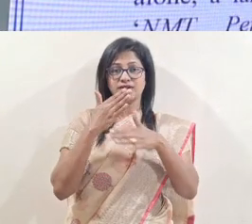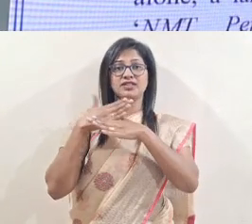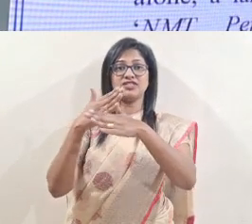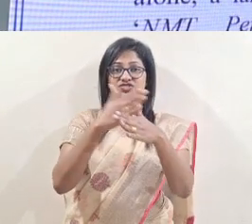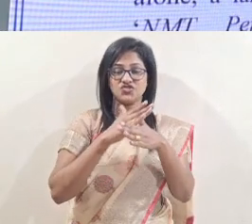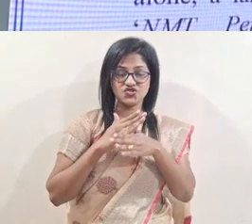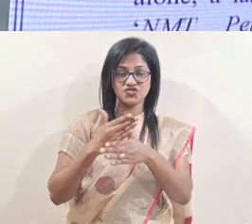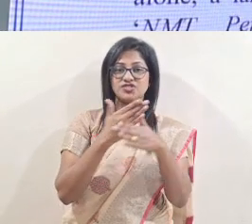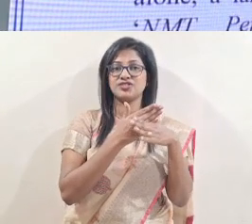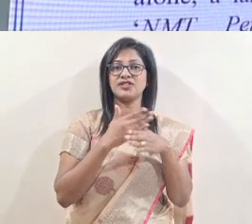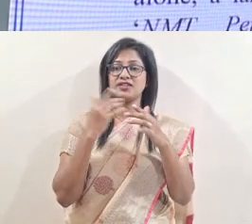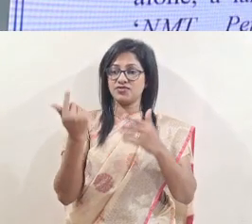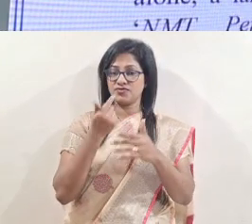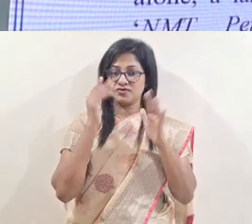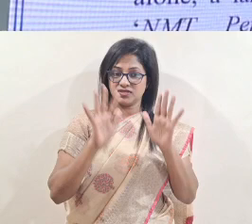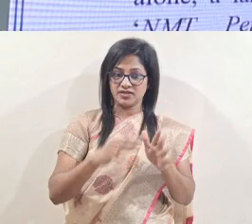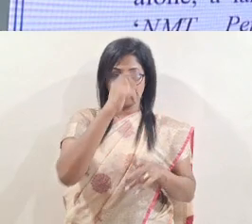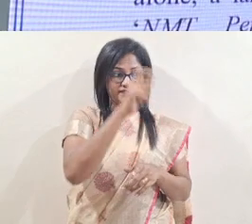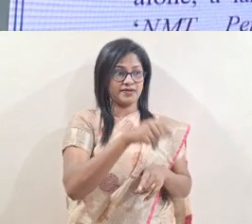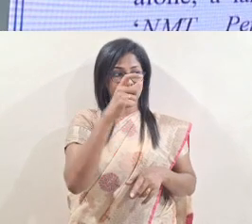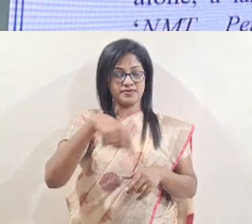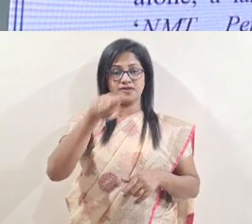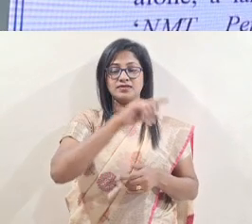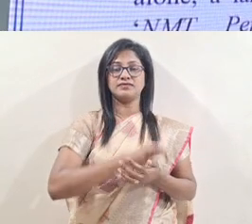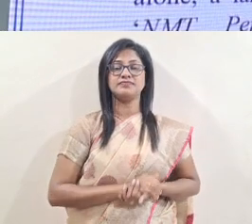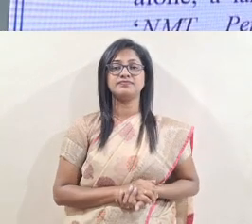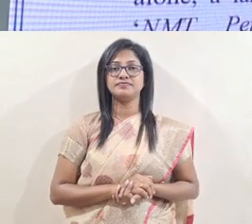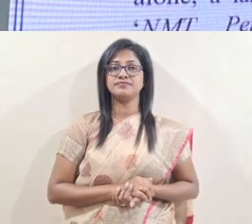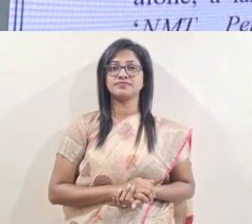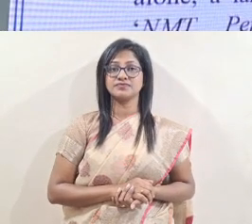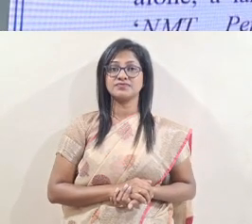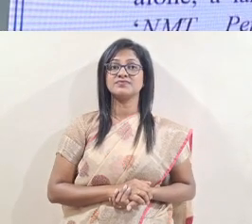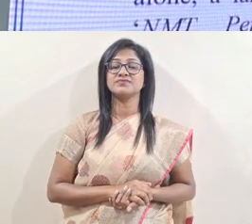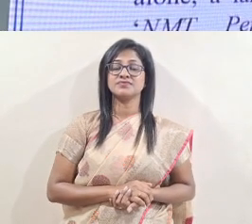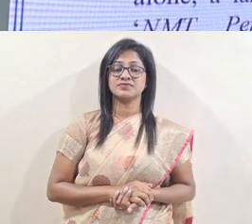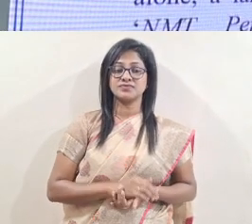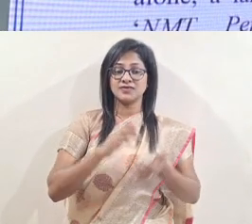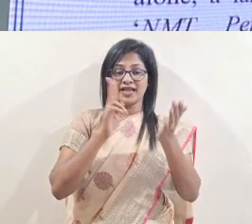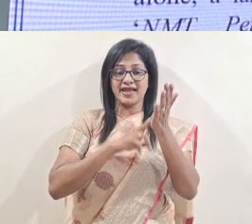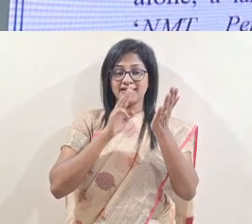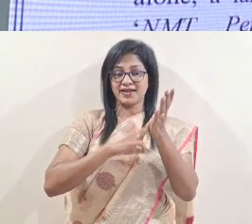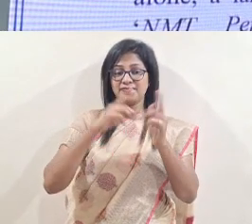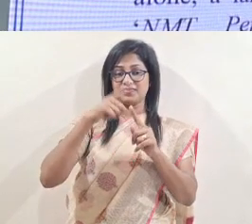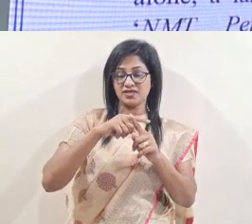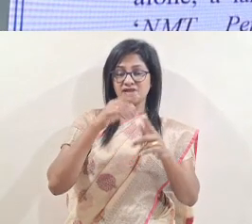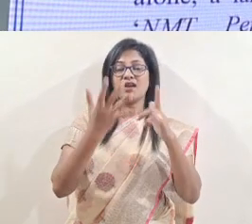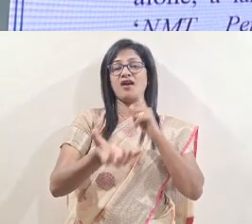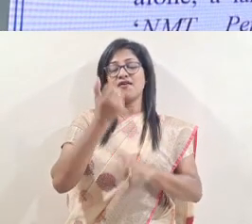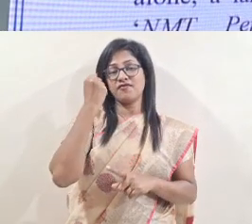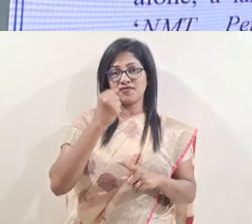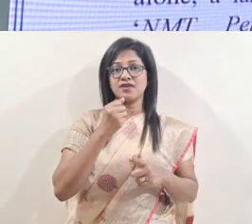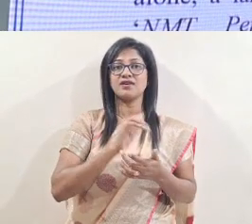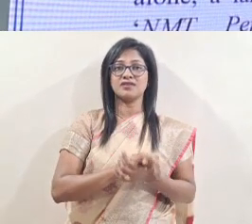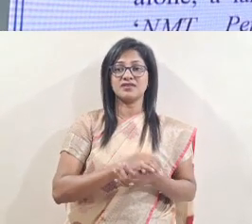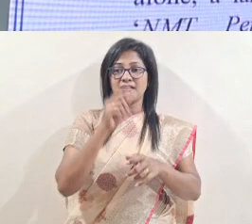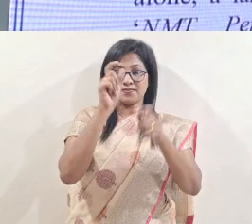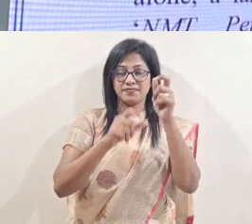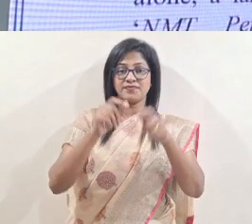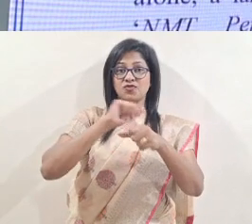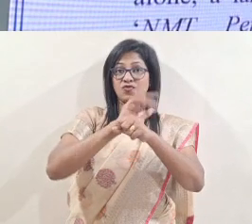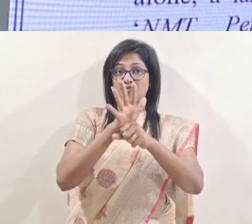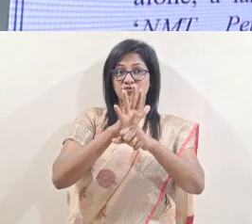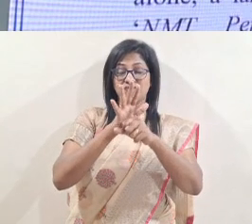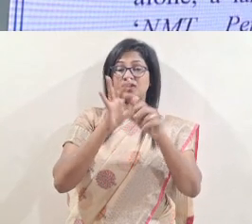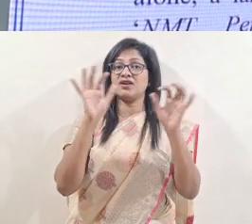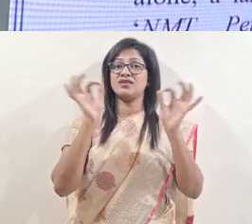the individuals. So for non-work trips, we found that during COVID-19, the public transport share decreased,